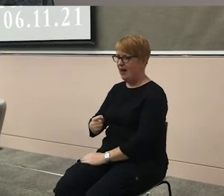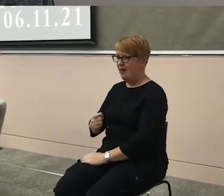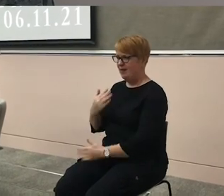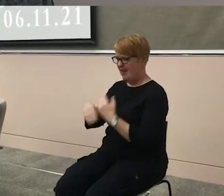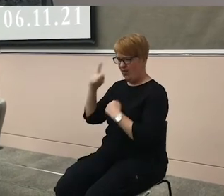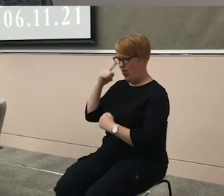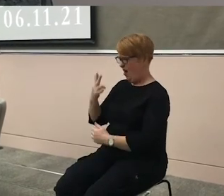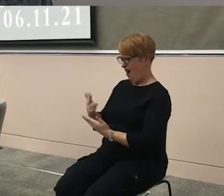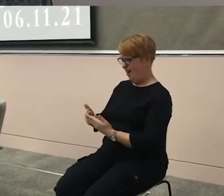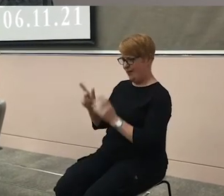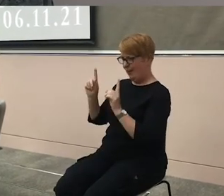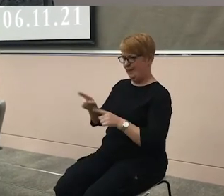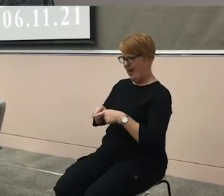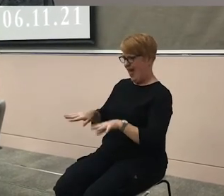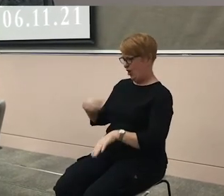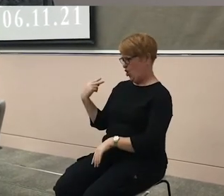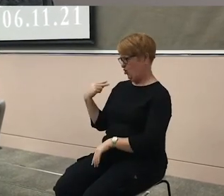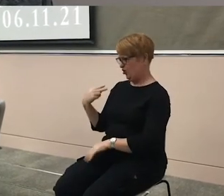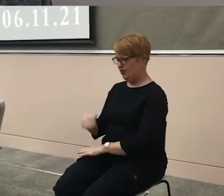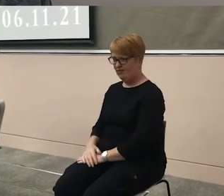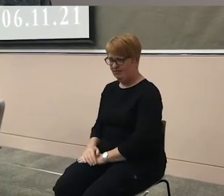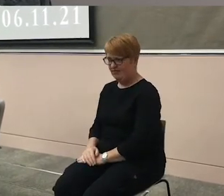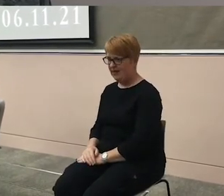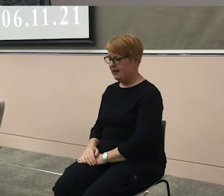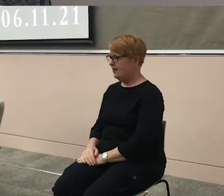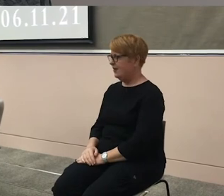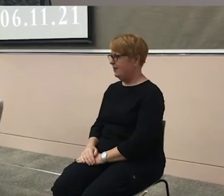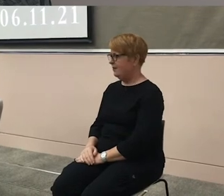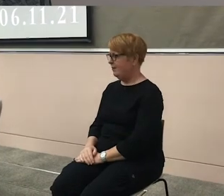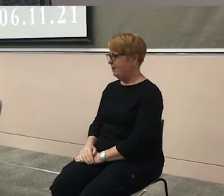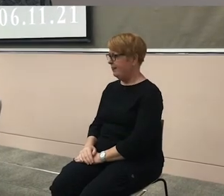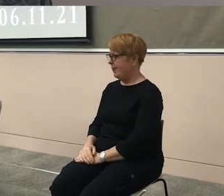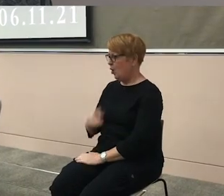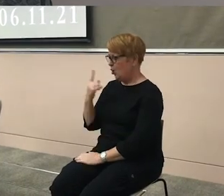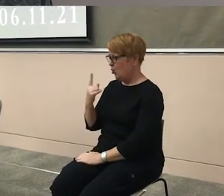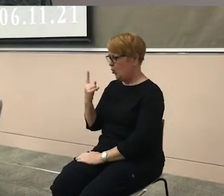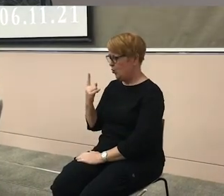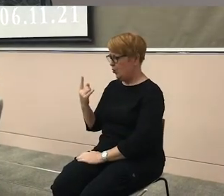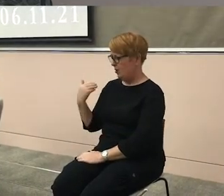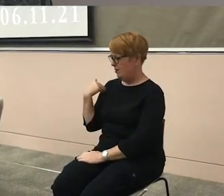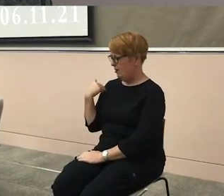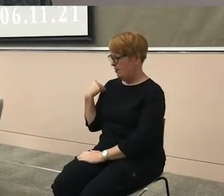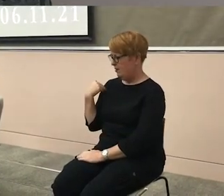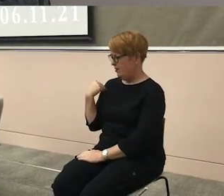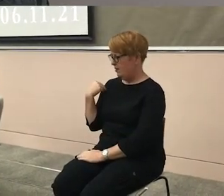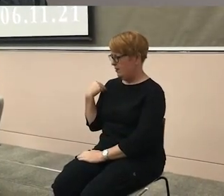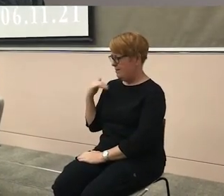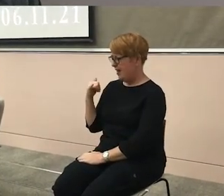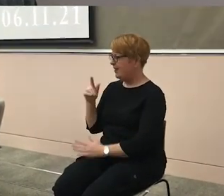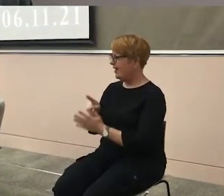us. And I can't remember who reached out. It may have been Lisa.